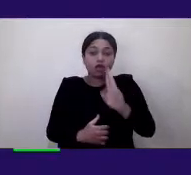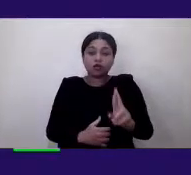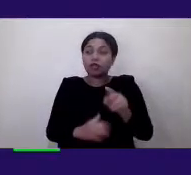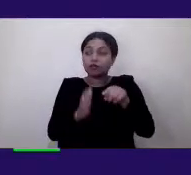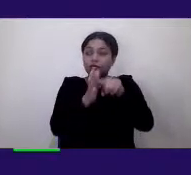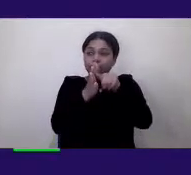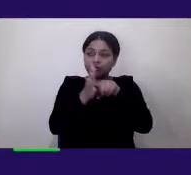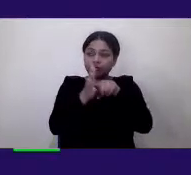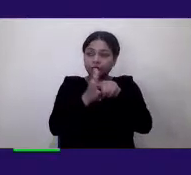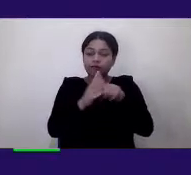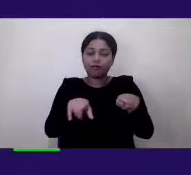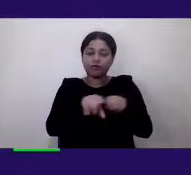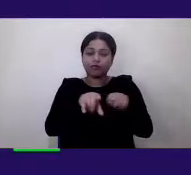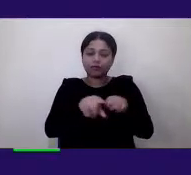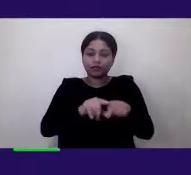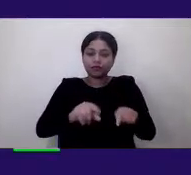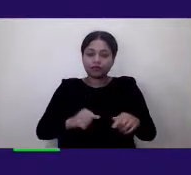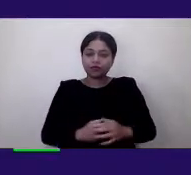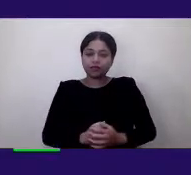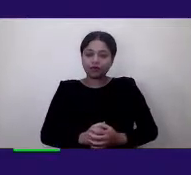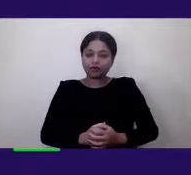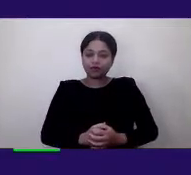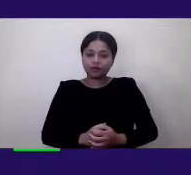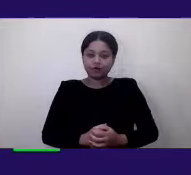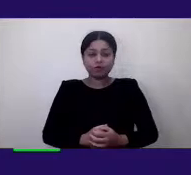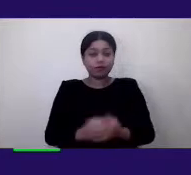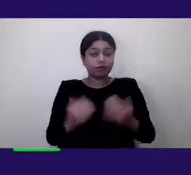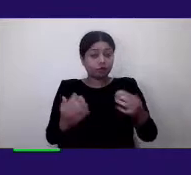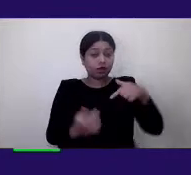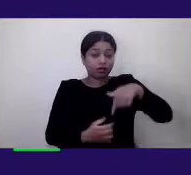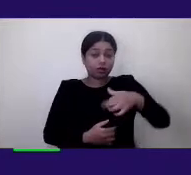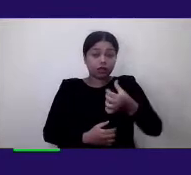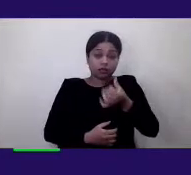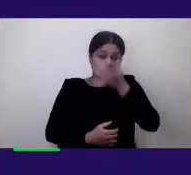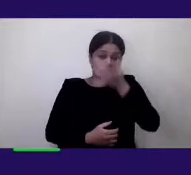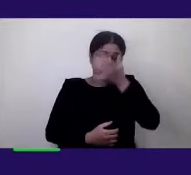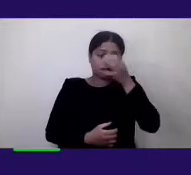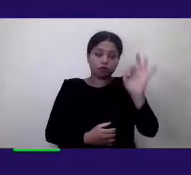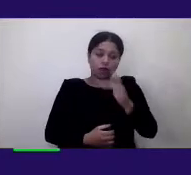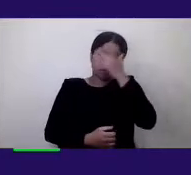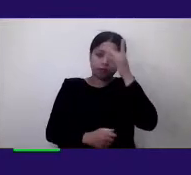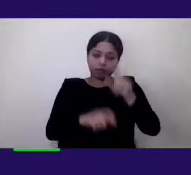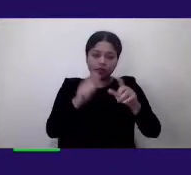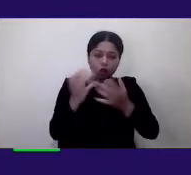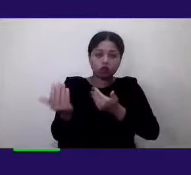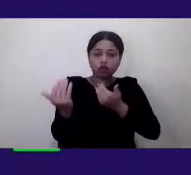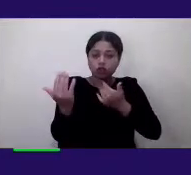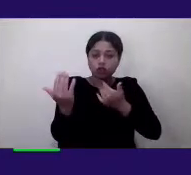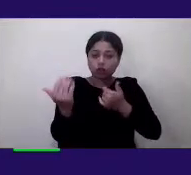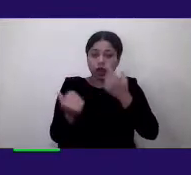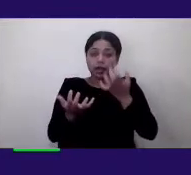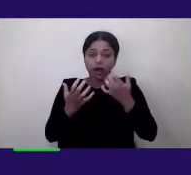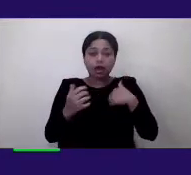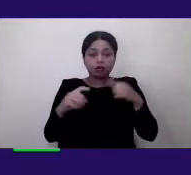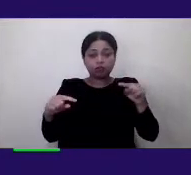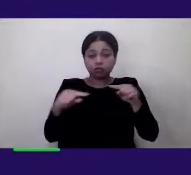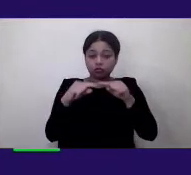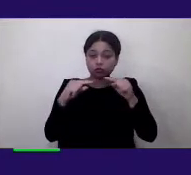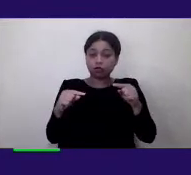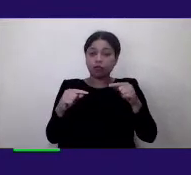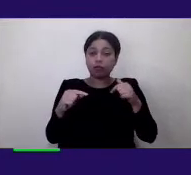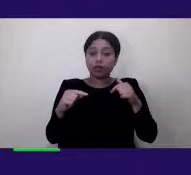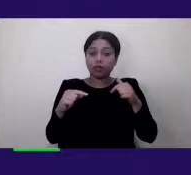76% of the young people who took the survey wanted more climate change related activities and discussions in their schools,